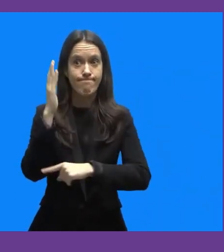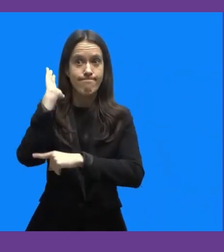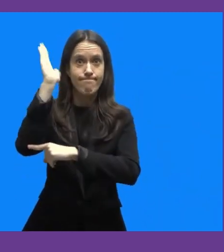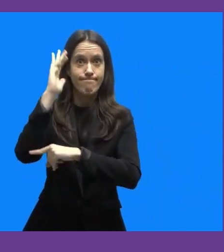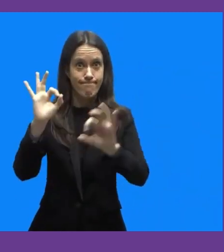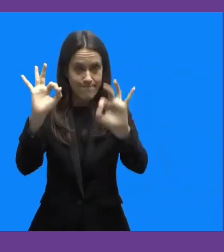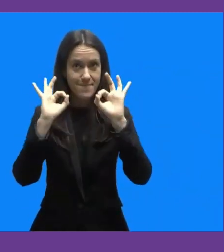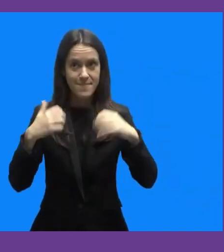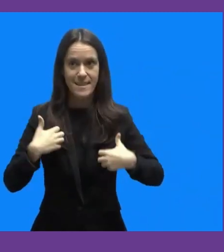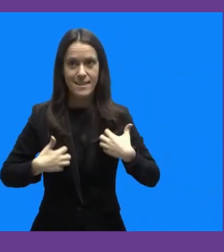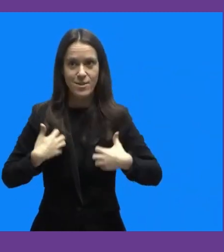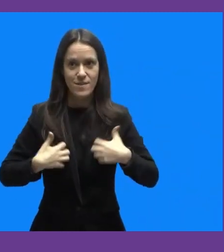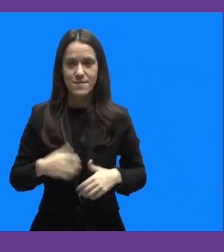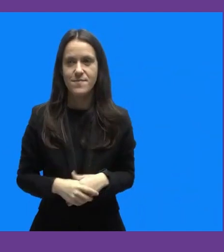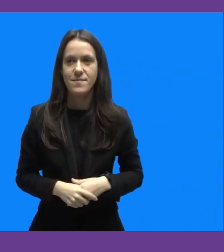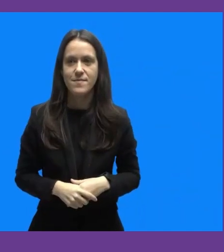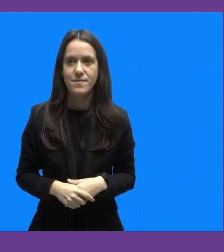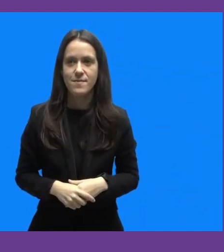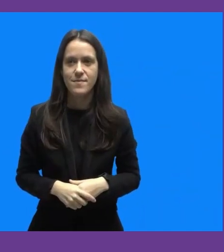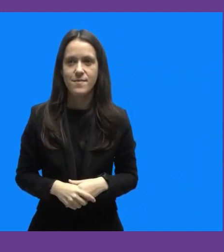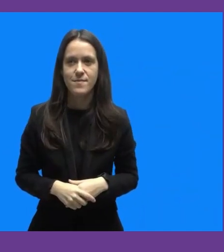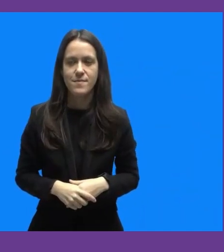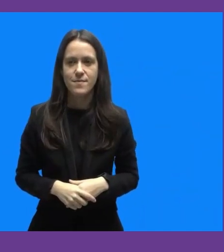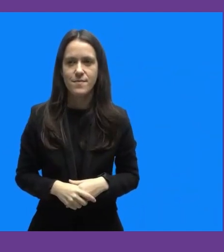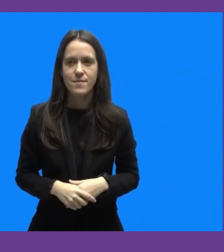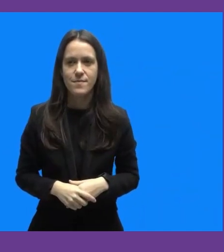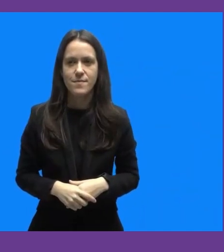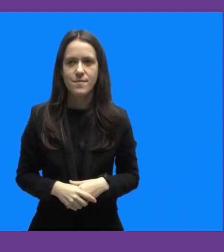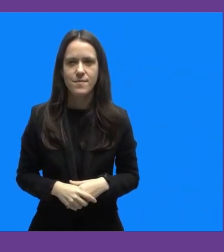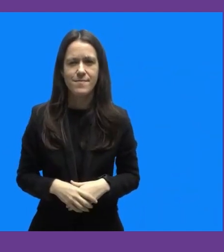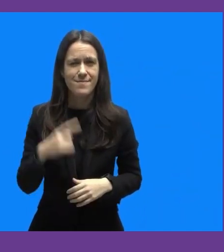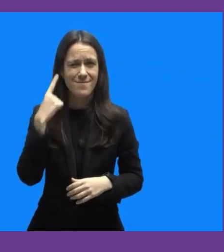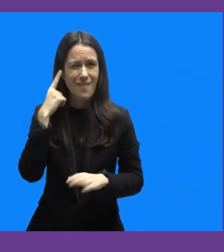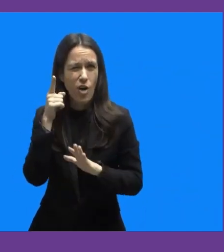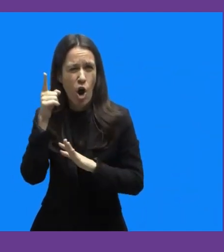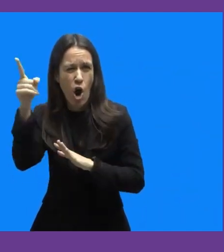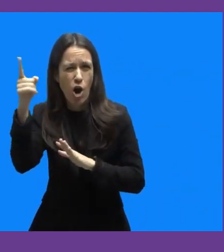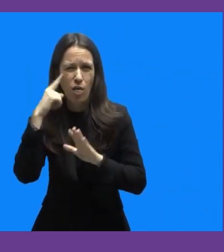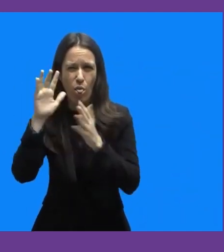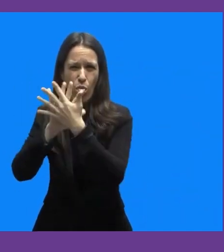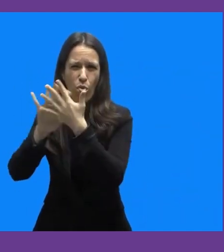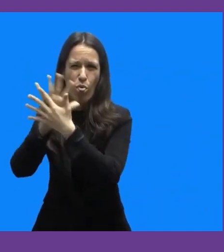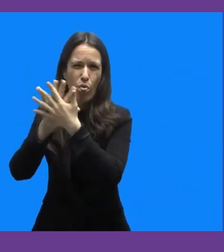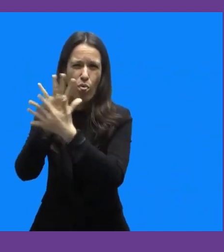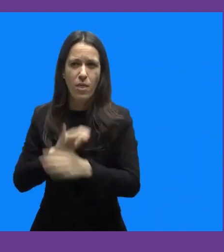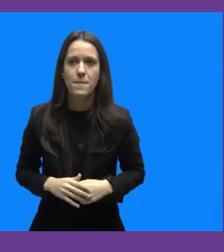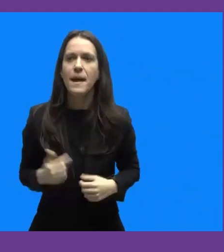I am interested to know in how you engage persons with disabilities in the development of the